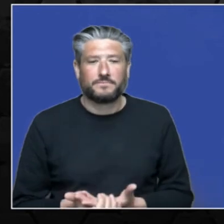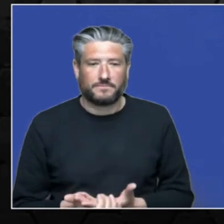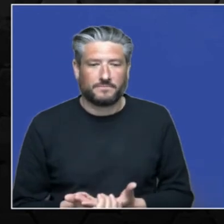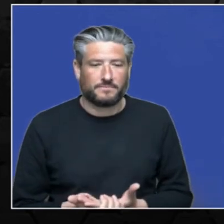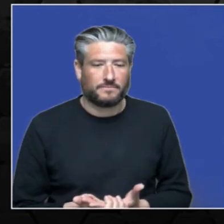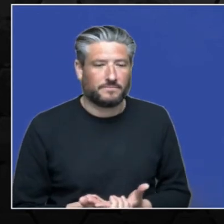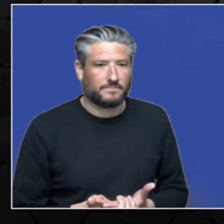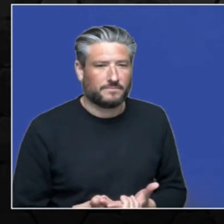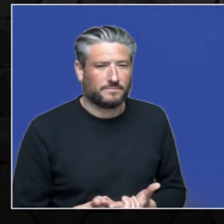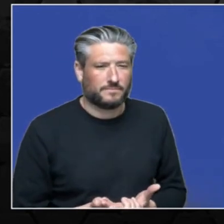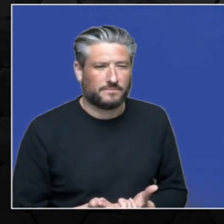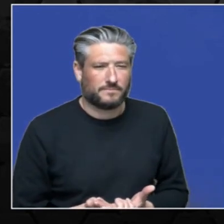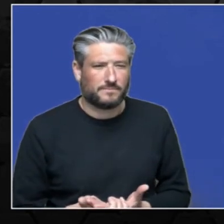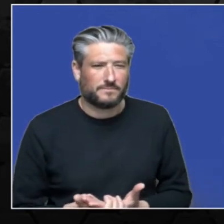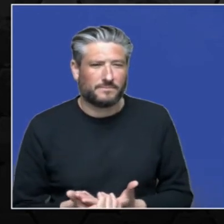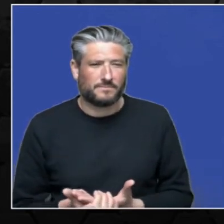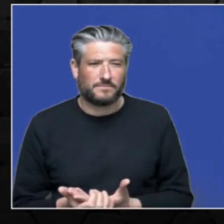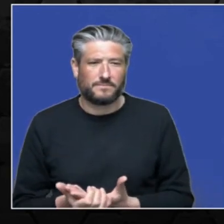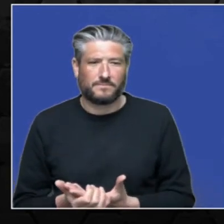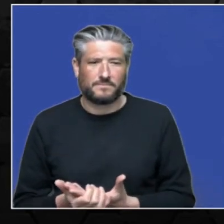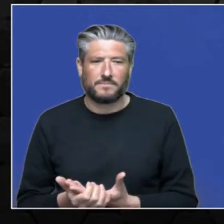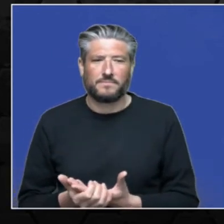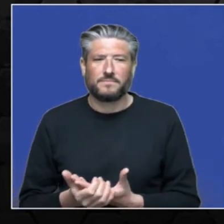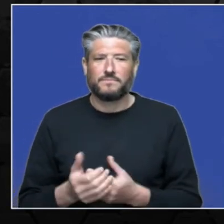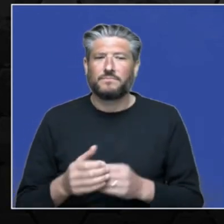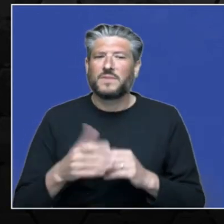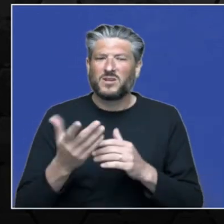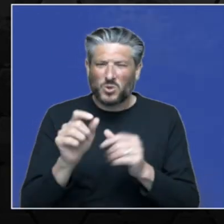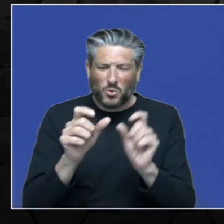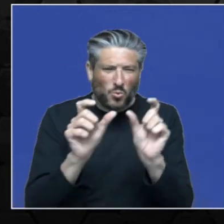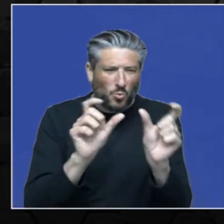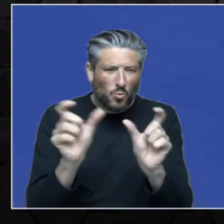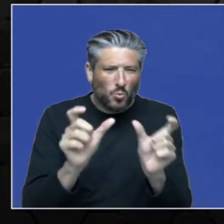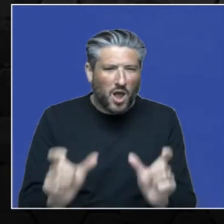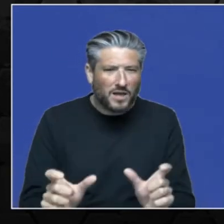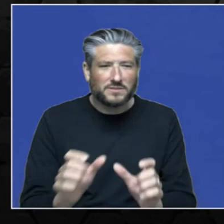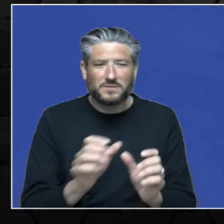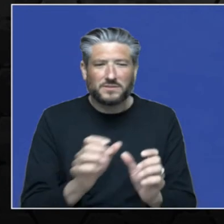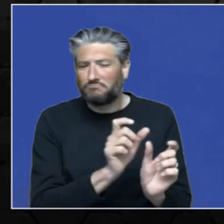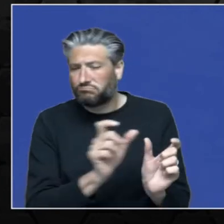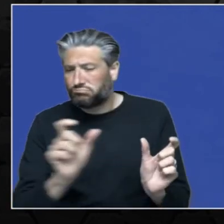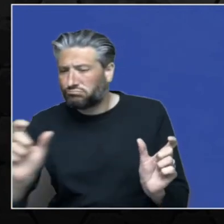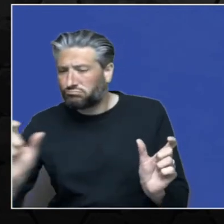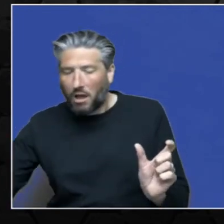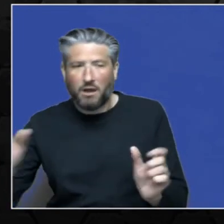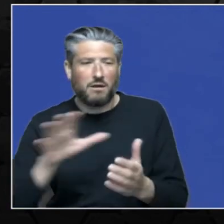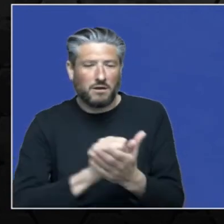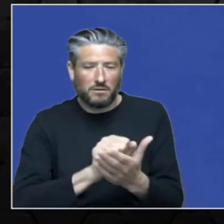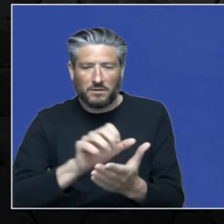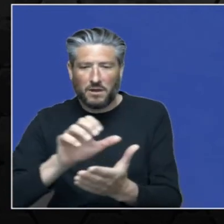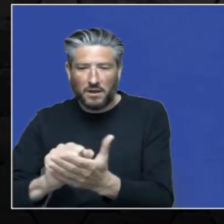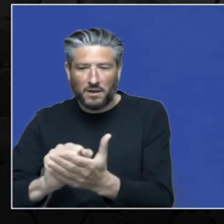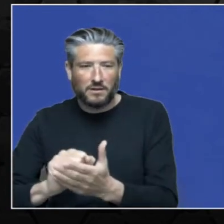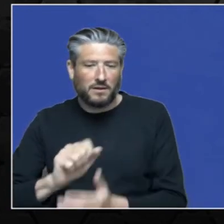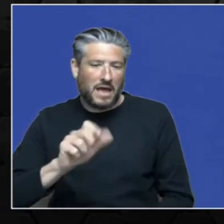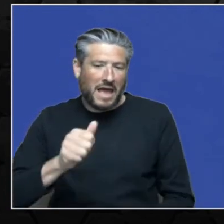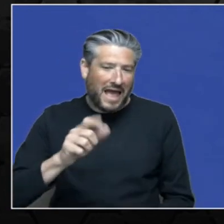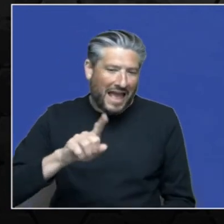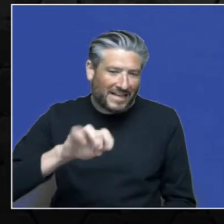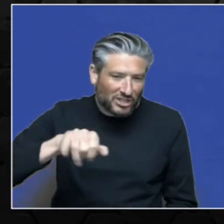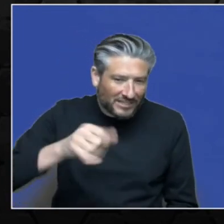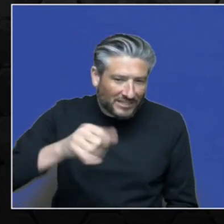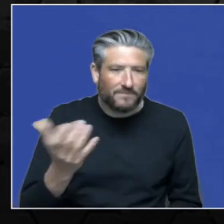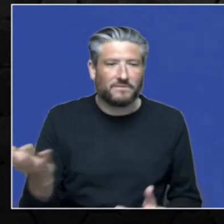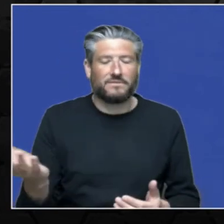of words, right? The adjectives in the language and the verbs in the language, the nouns in the language.